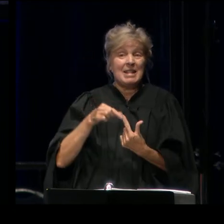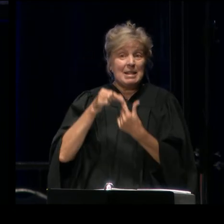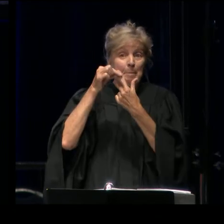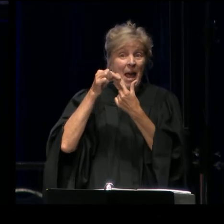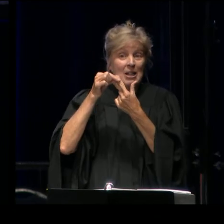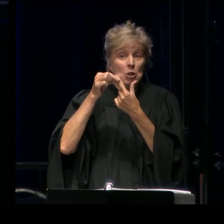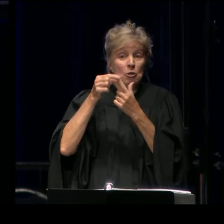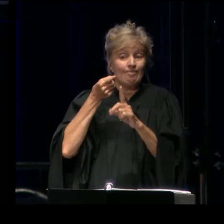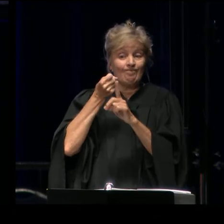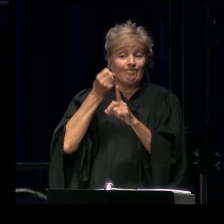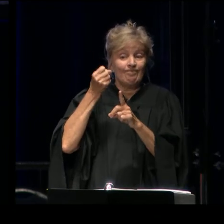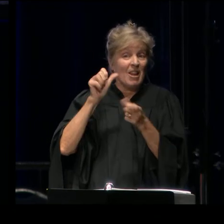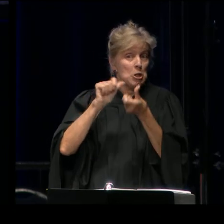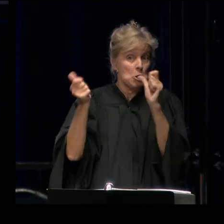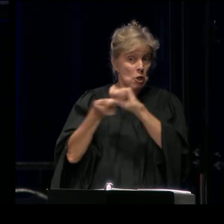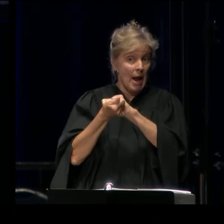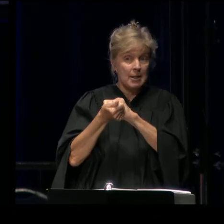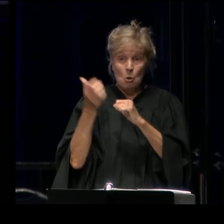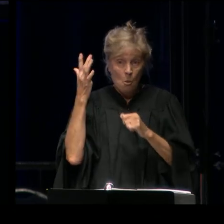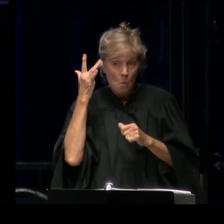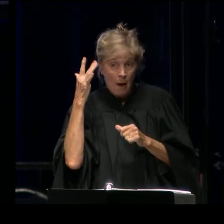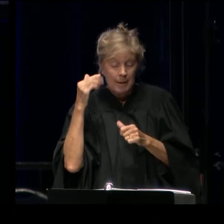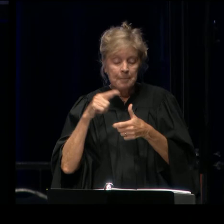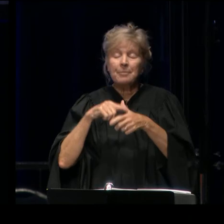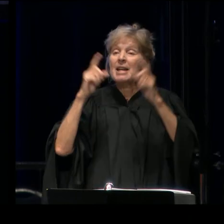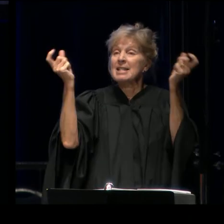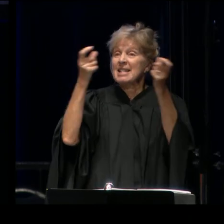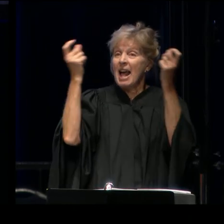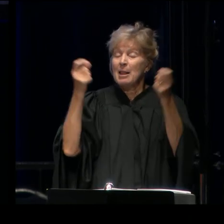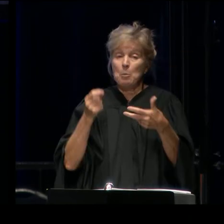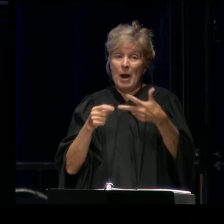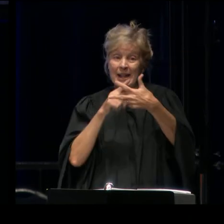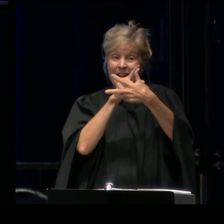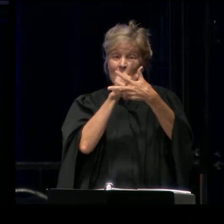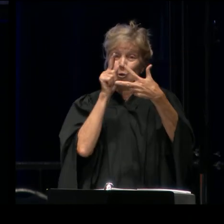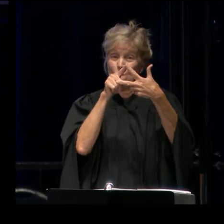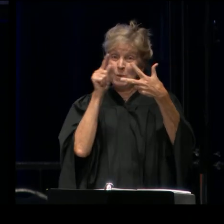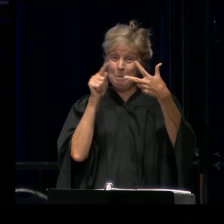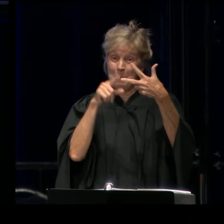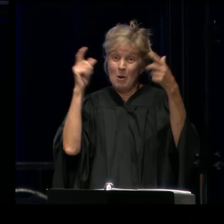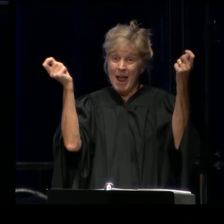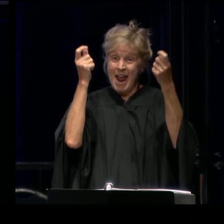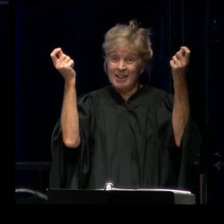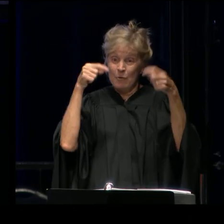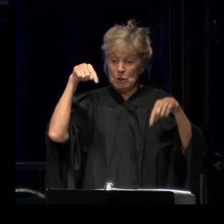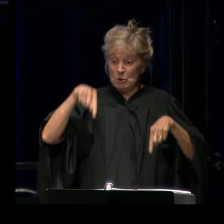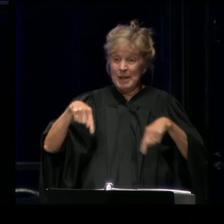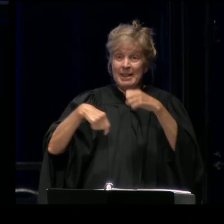meaning. We are celebrating a remarkable triple anniversary this year.